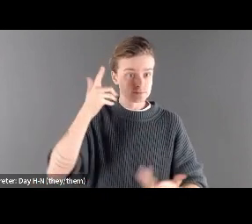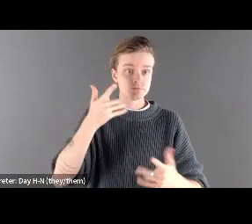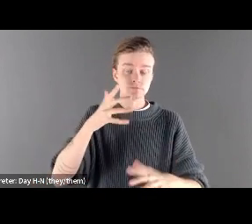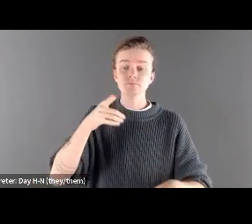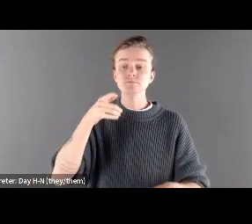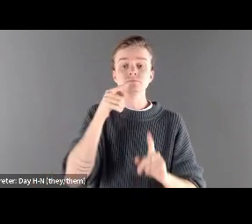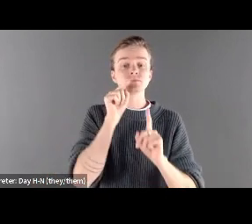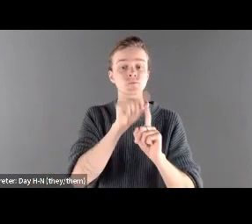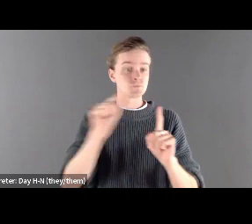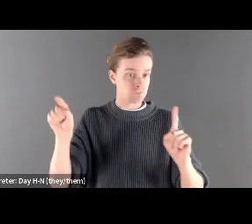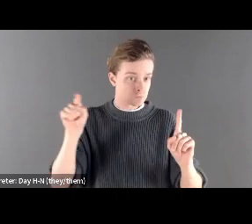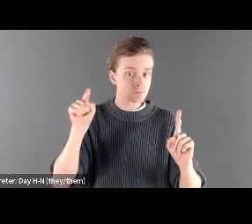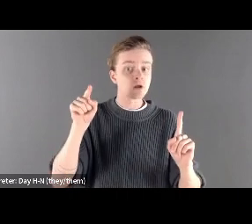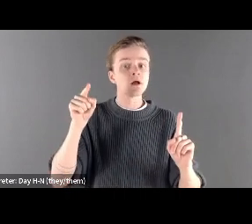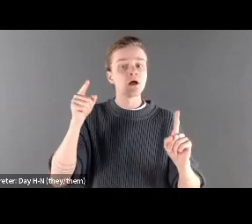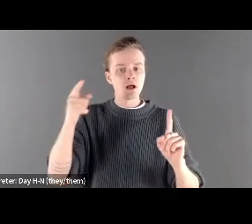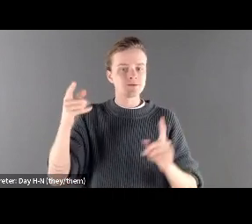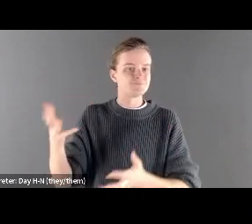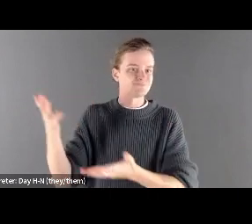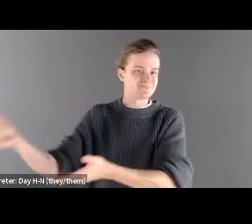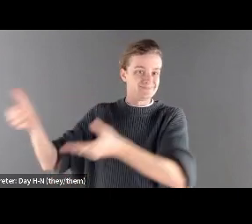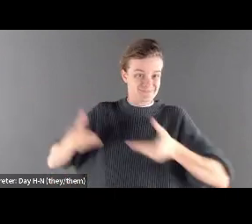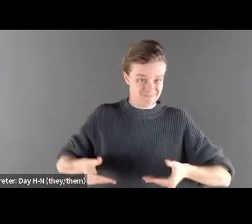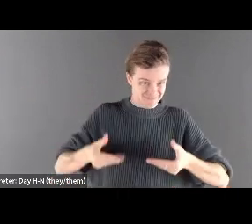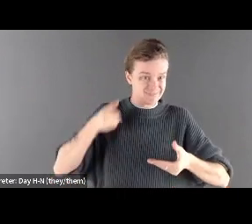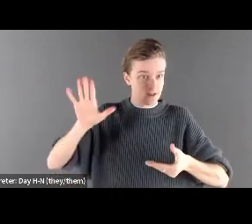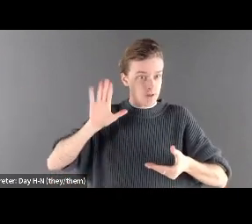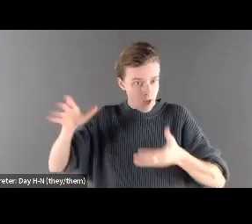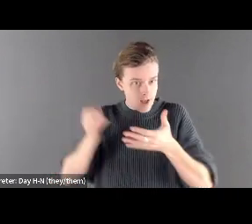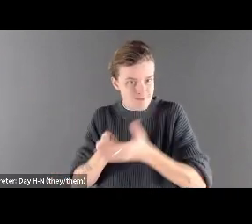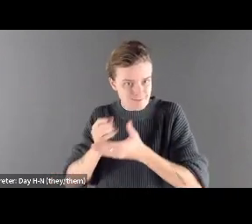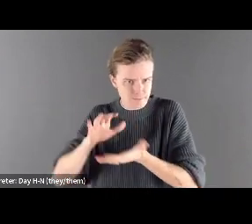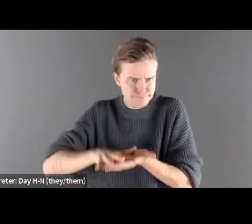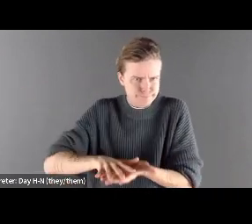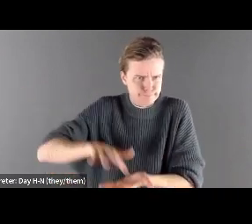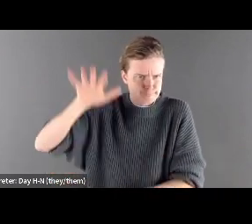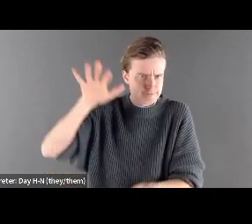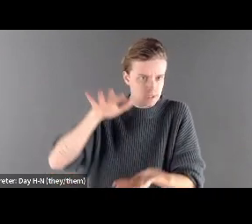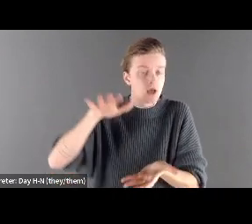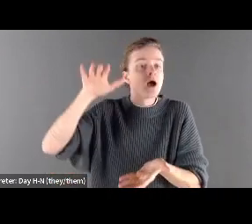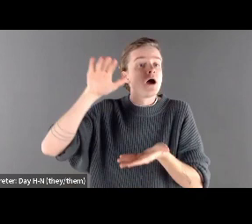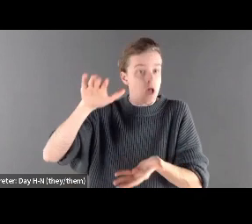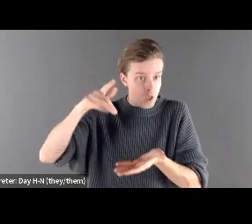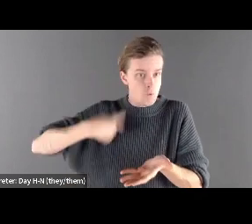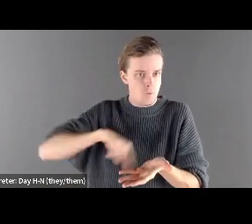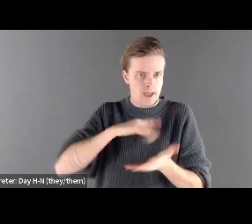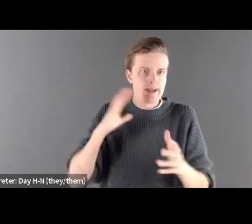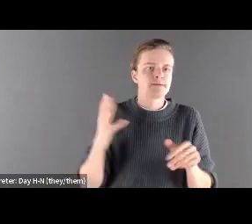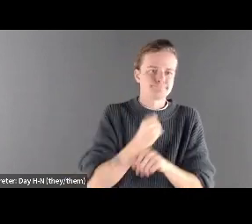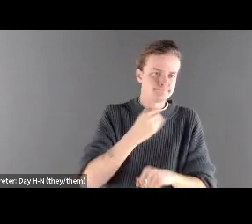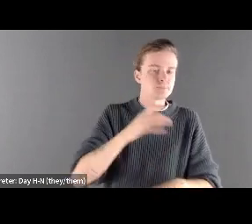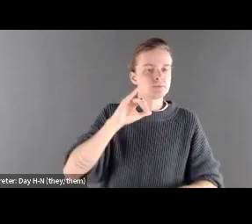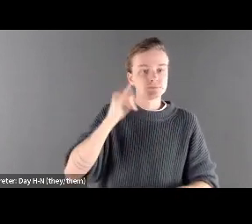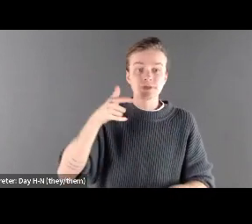And what we were able to get to was really a win, given that the New York Supreme Court ruled in our favor and ordered the NYPD